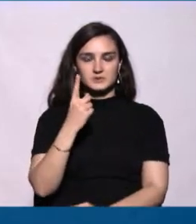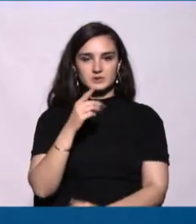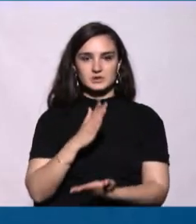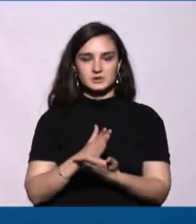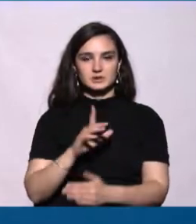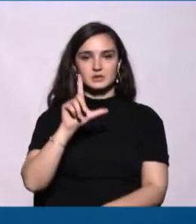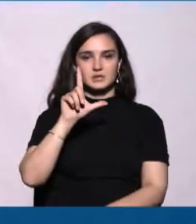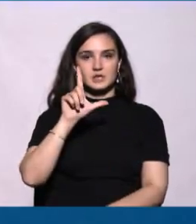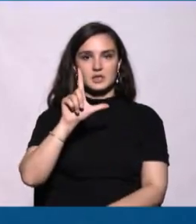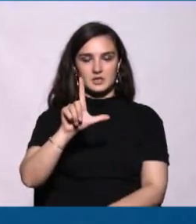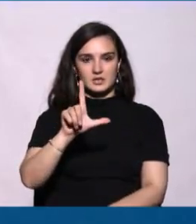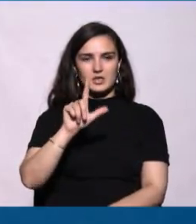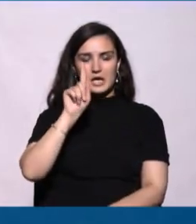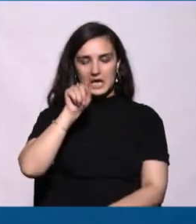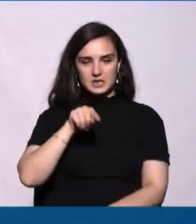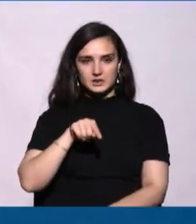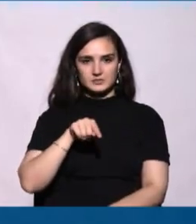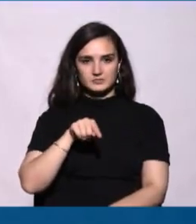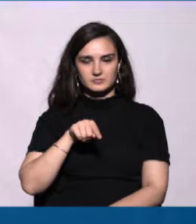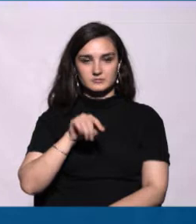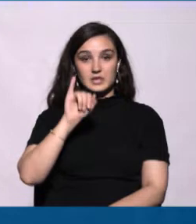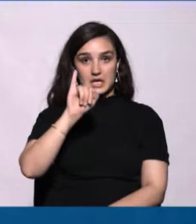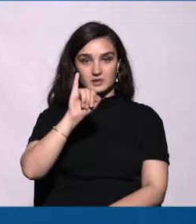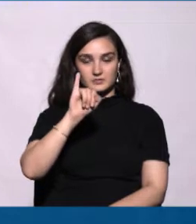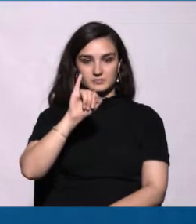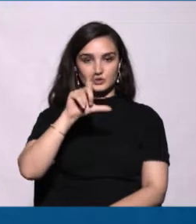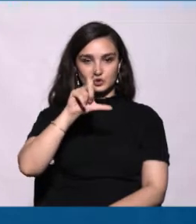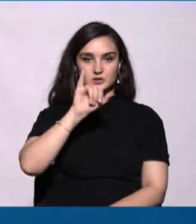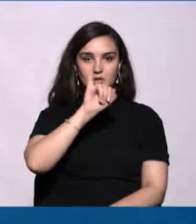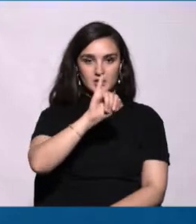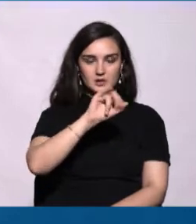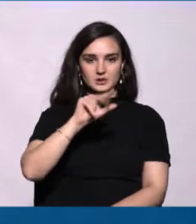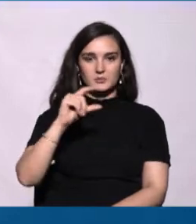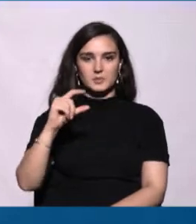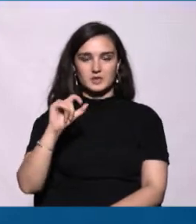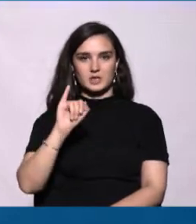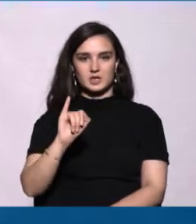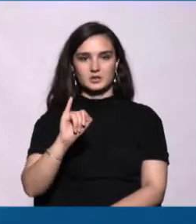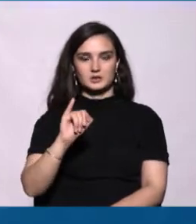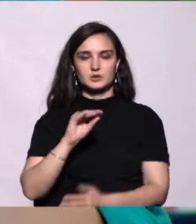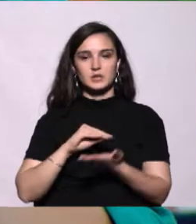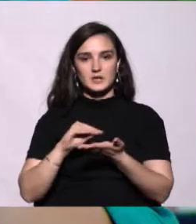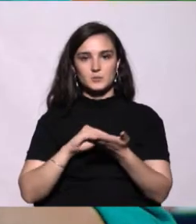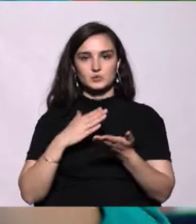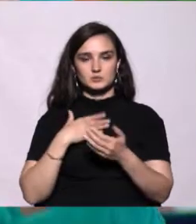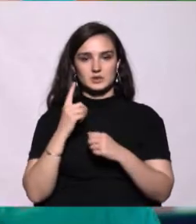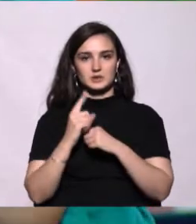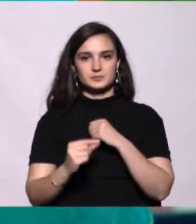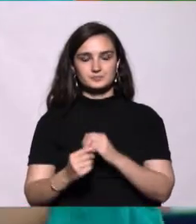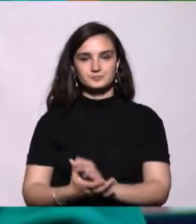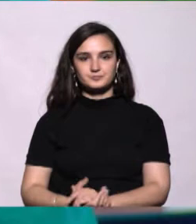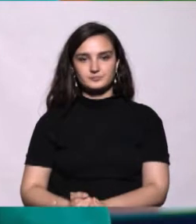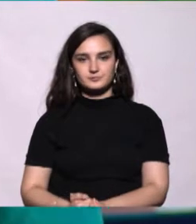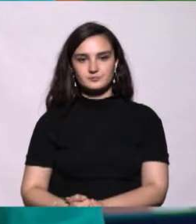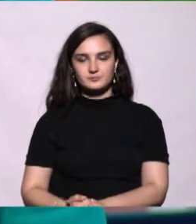is I. I. Capital I and small I. Please repeat with me.